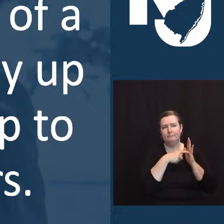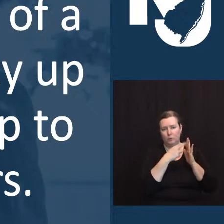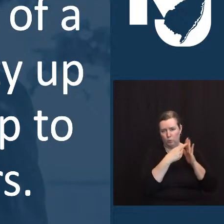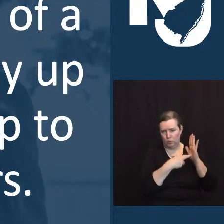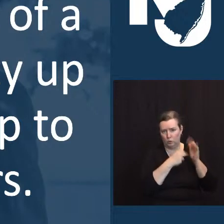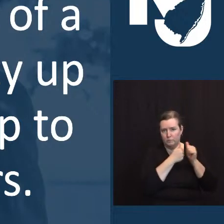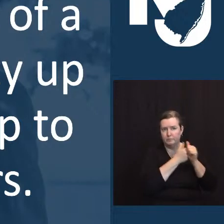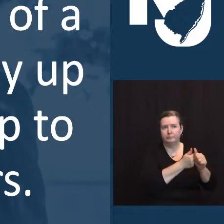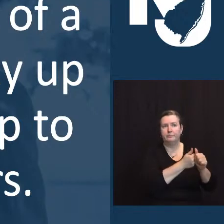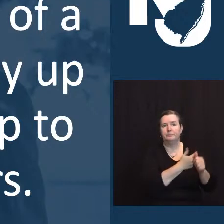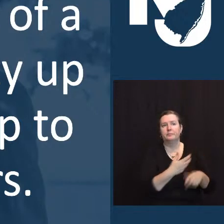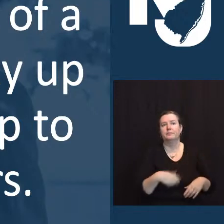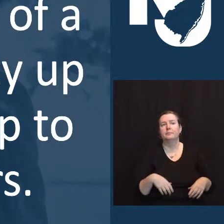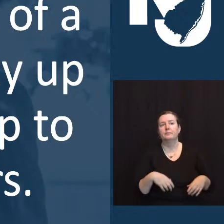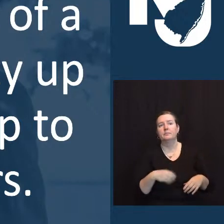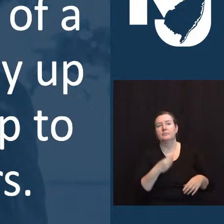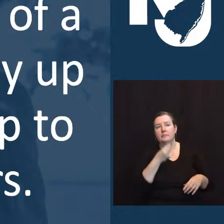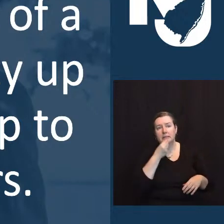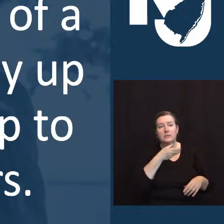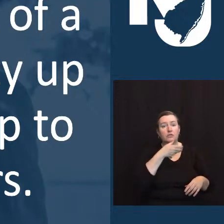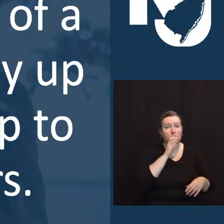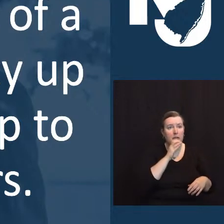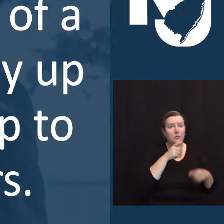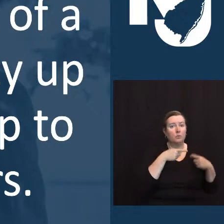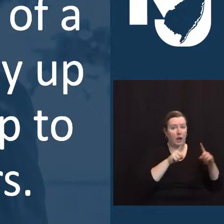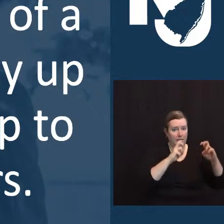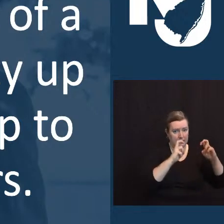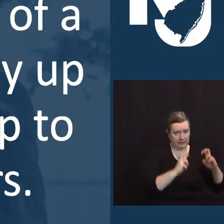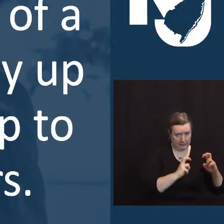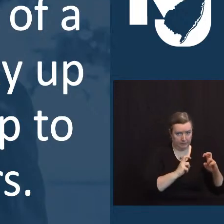drink while they're seated and wear face coverings at all other